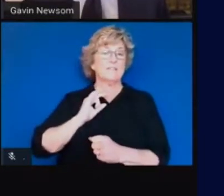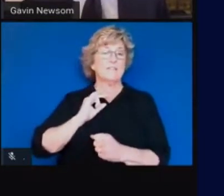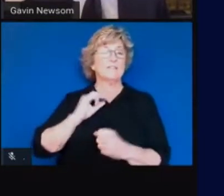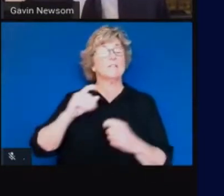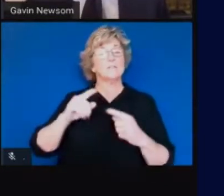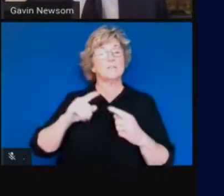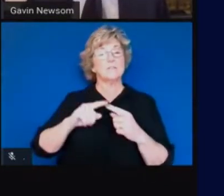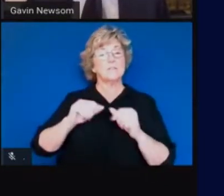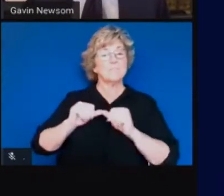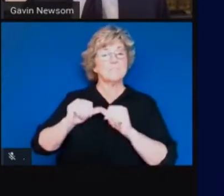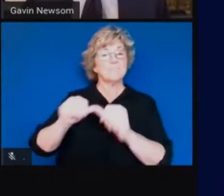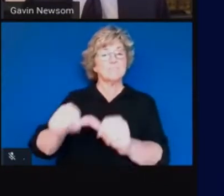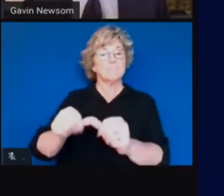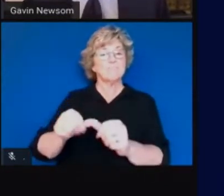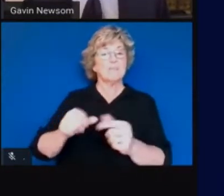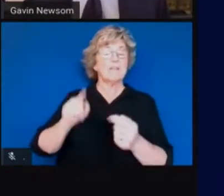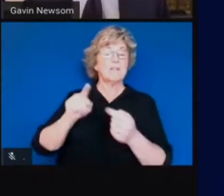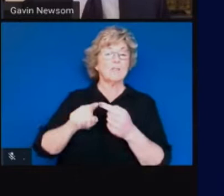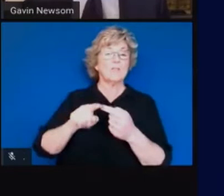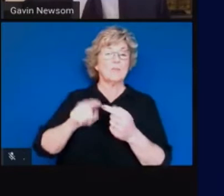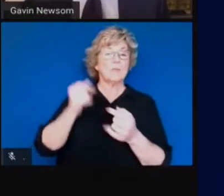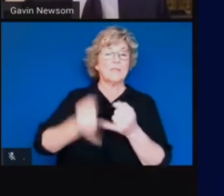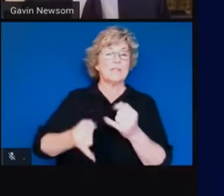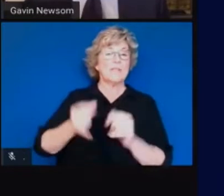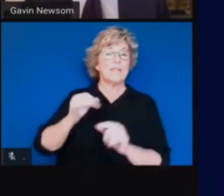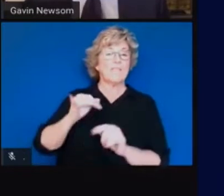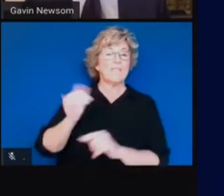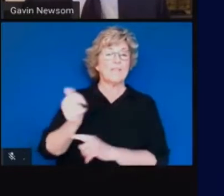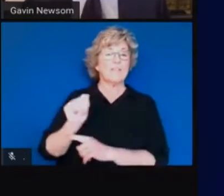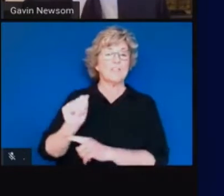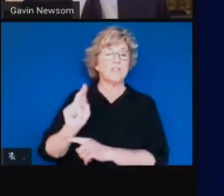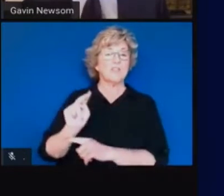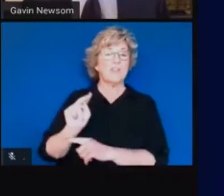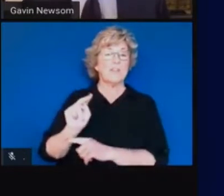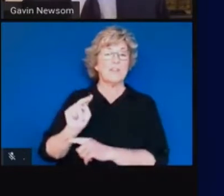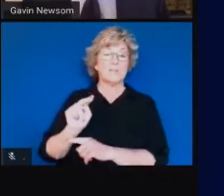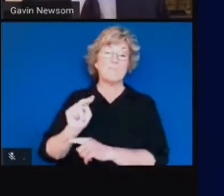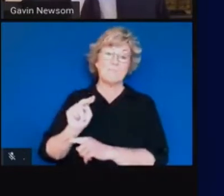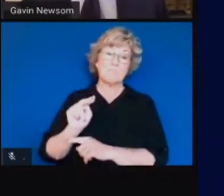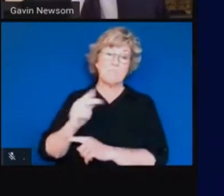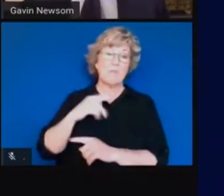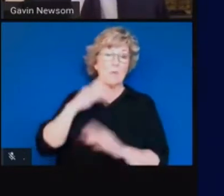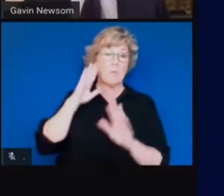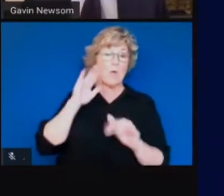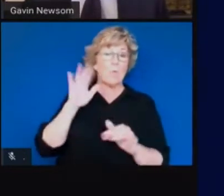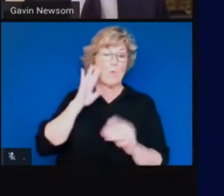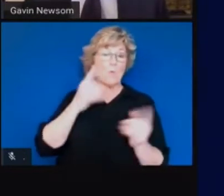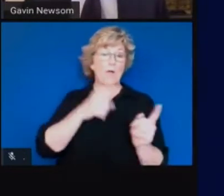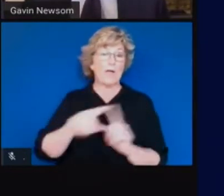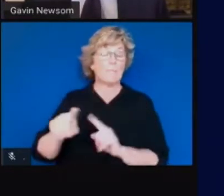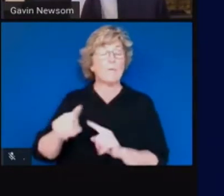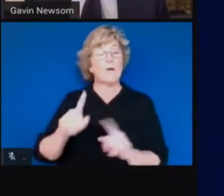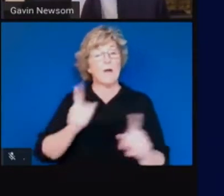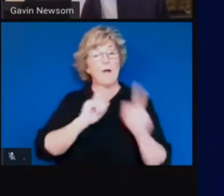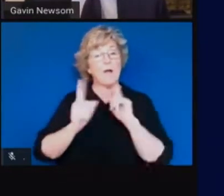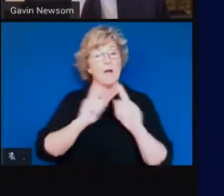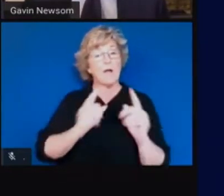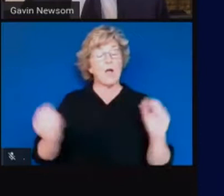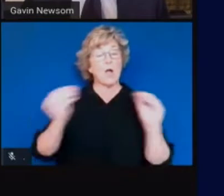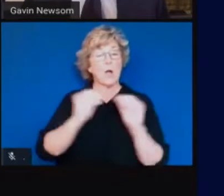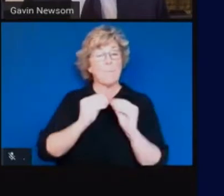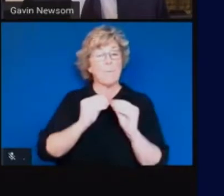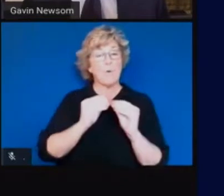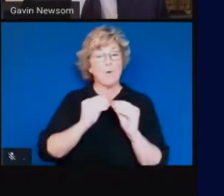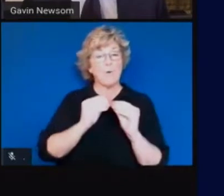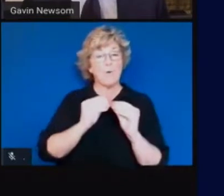through January. We're just waiting for the final determination on that, but it looks very, very favorable. We also talked more detail